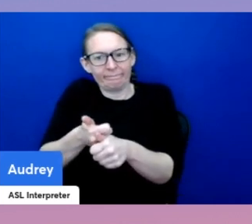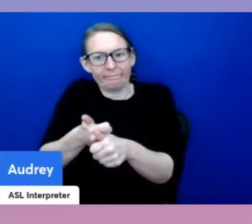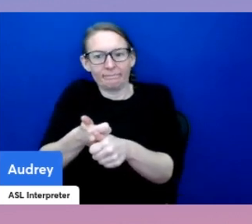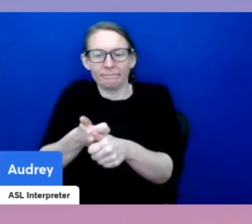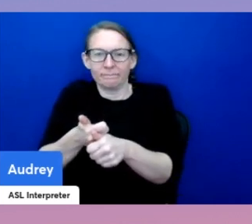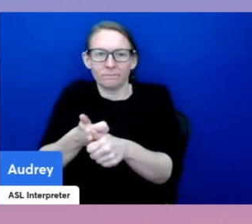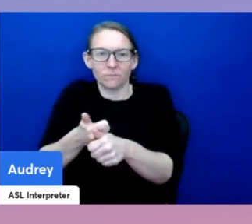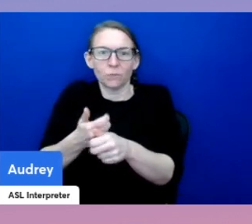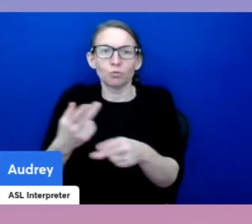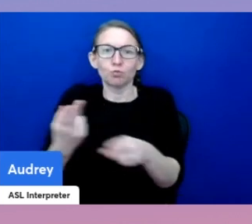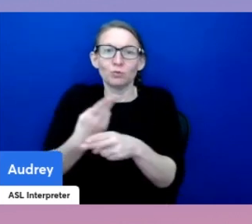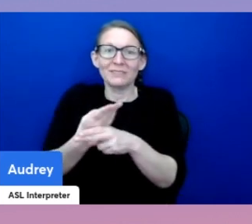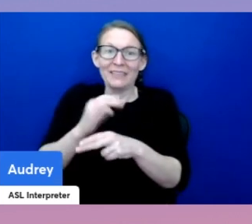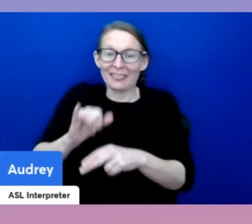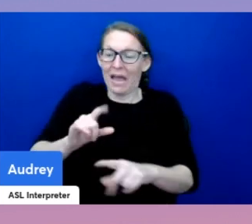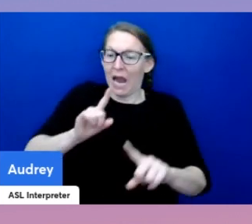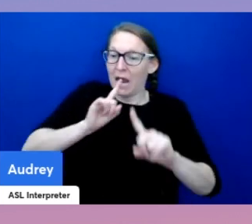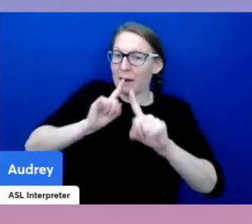plan.